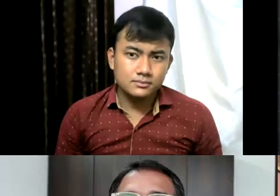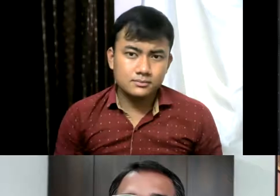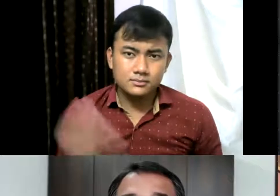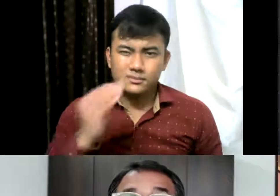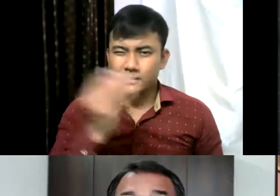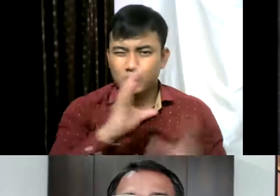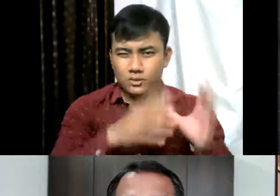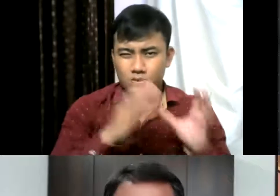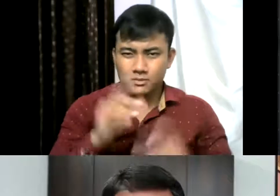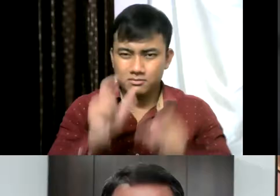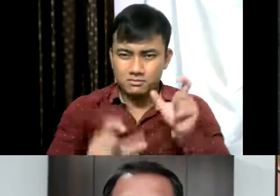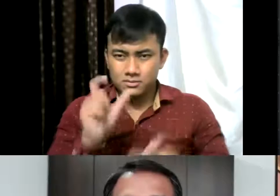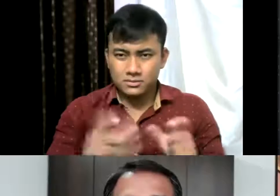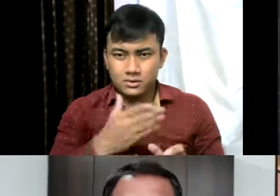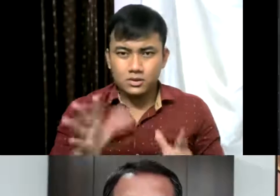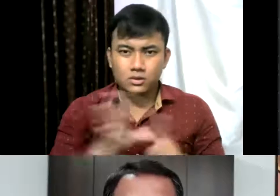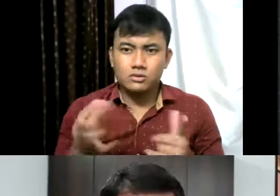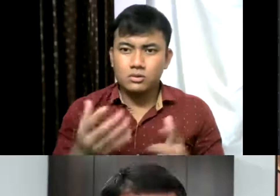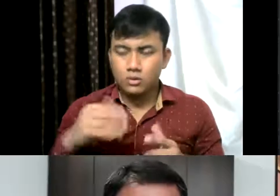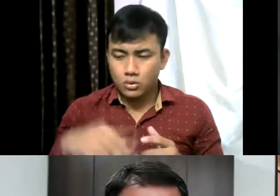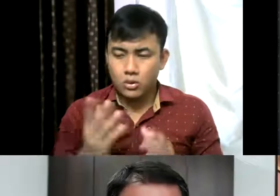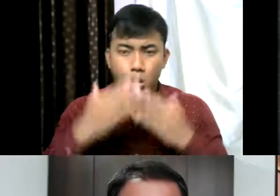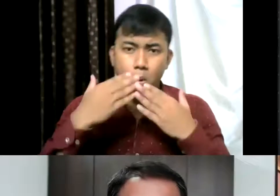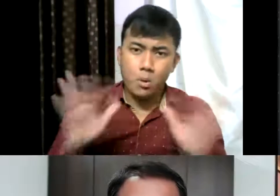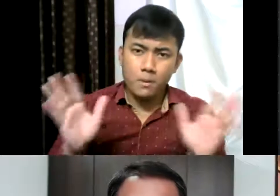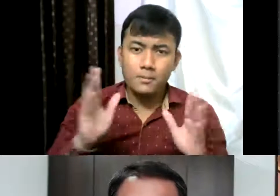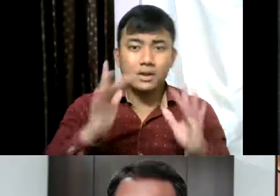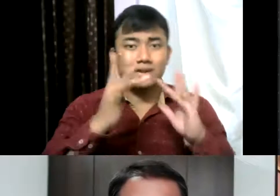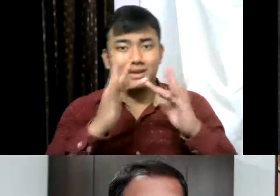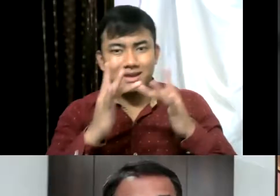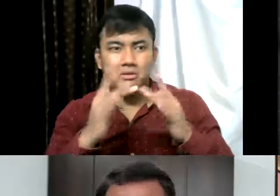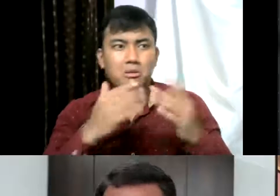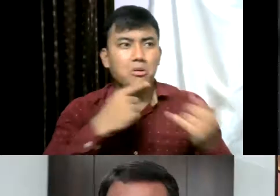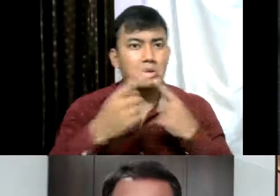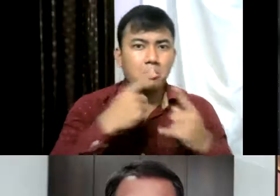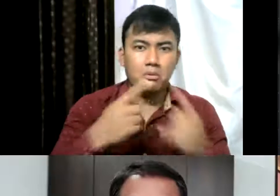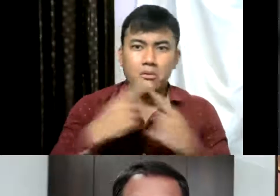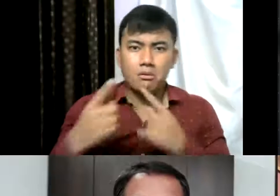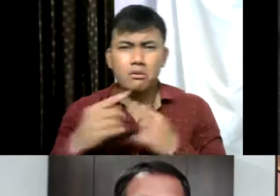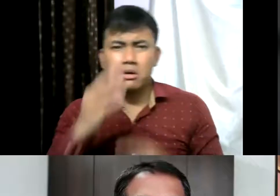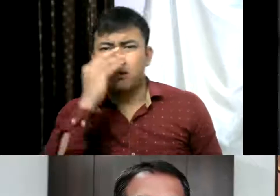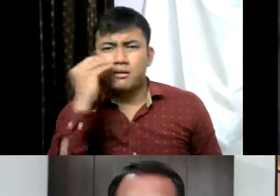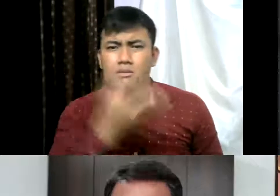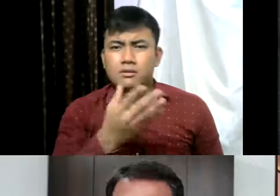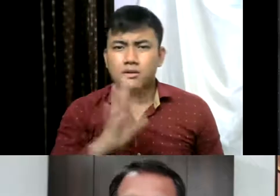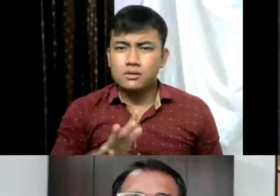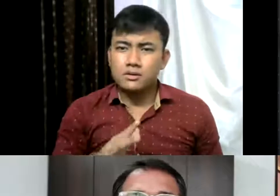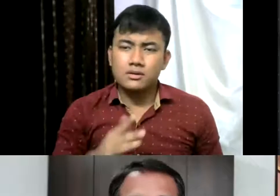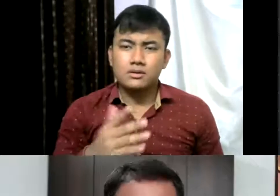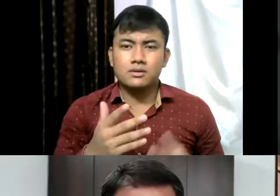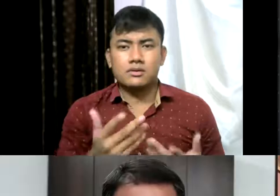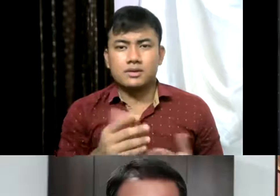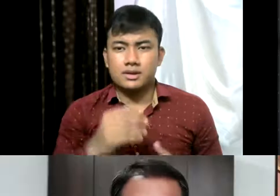people that can be exploited in the offline world run a major risk of being catfished